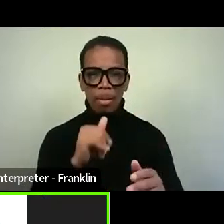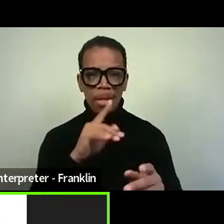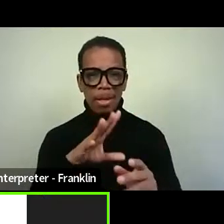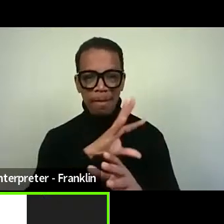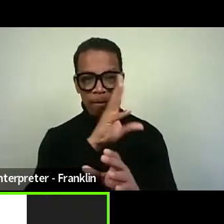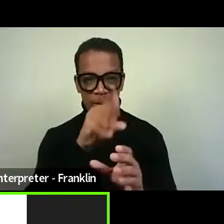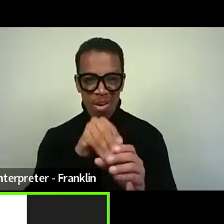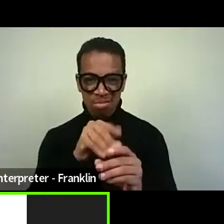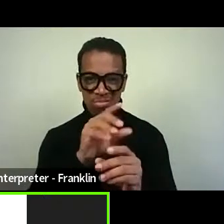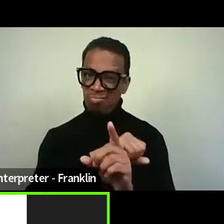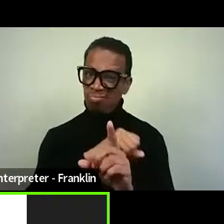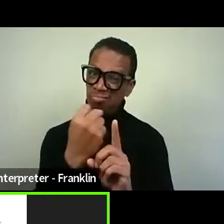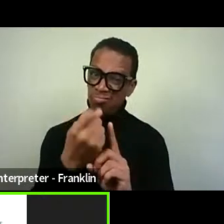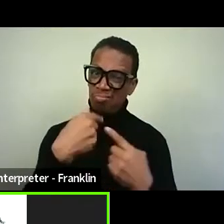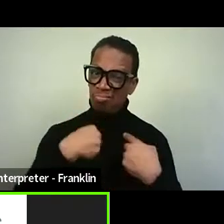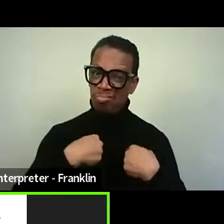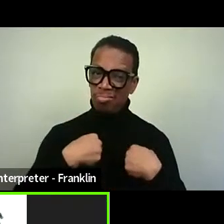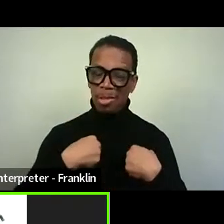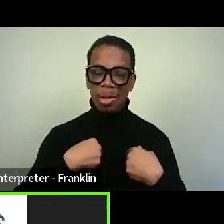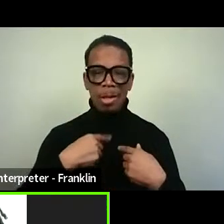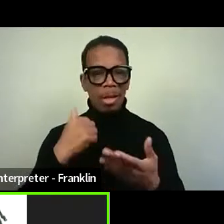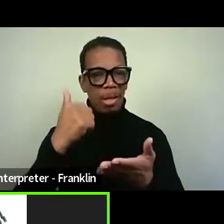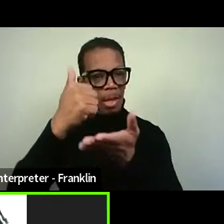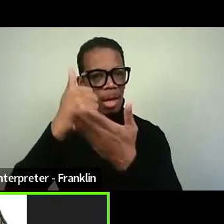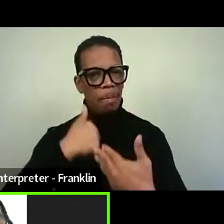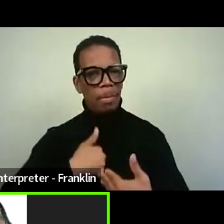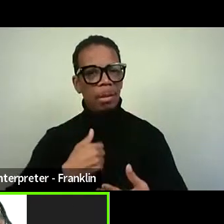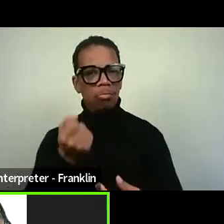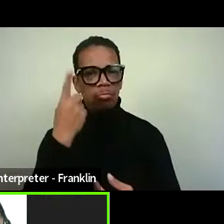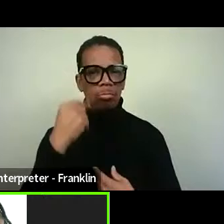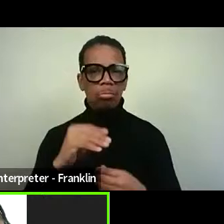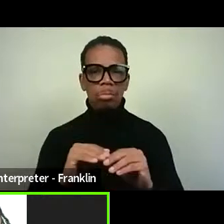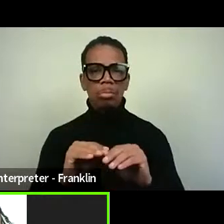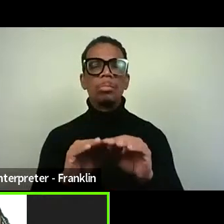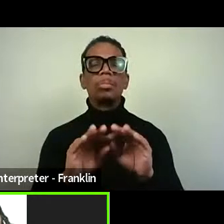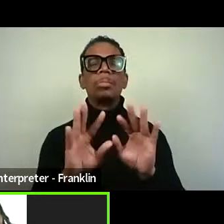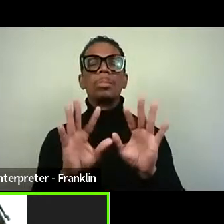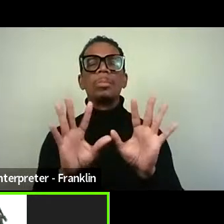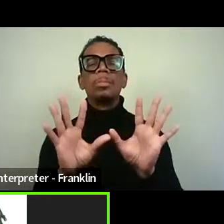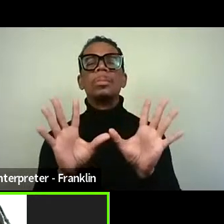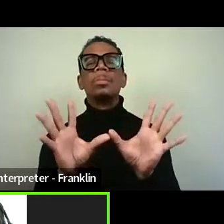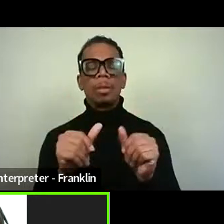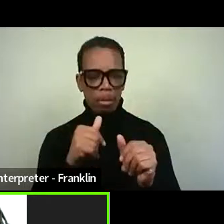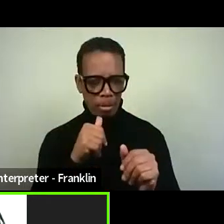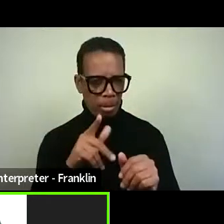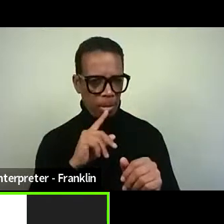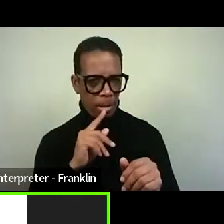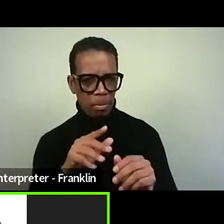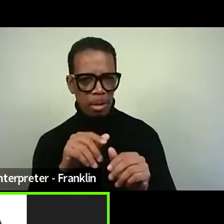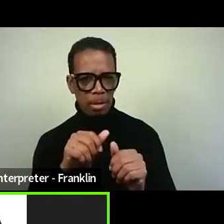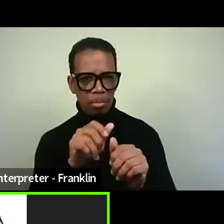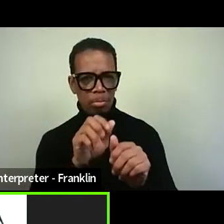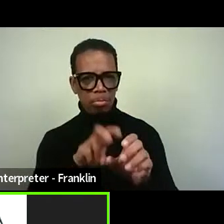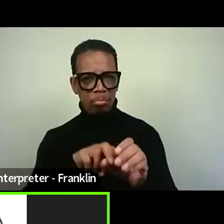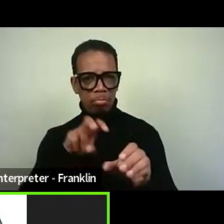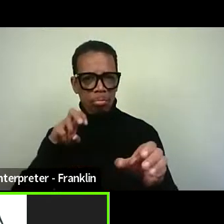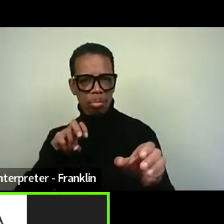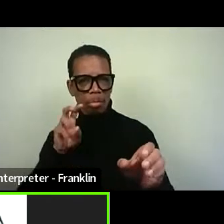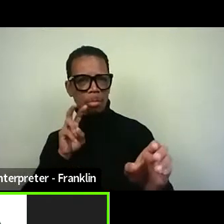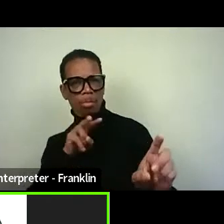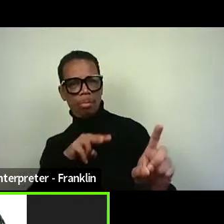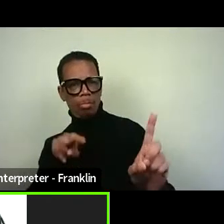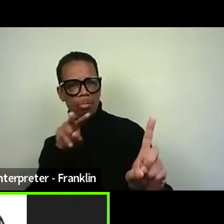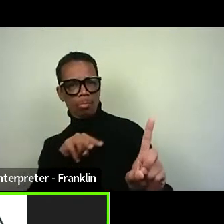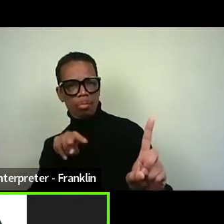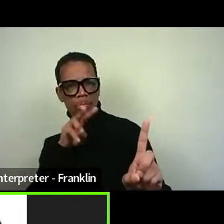situation really helped me see hands-on what it's like to actually be outside of the box and